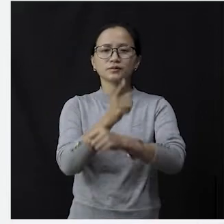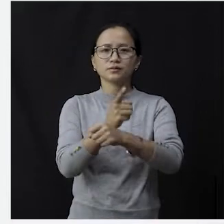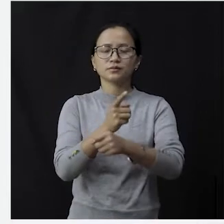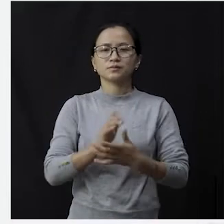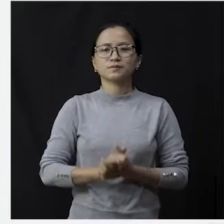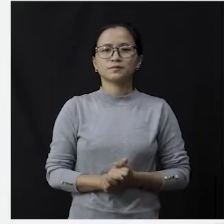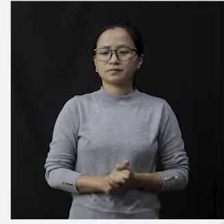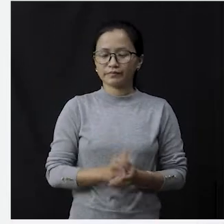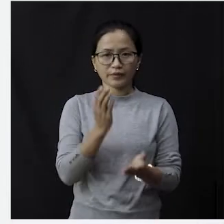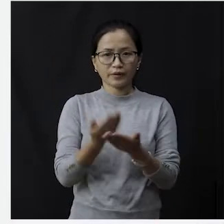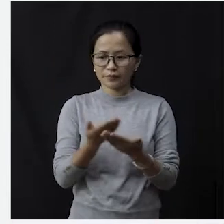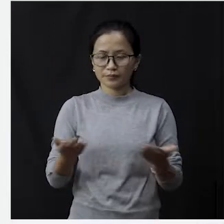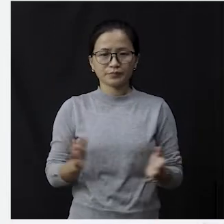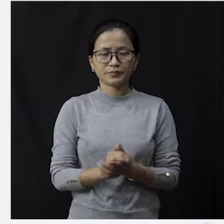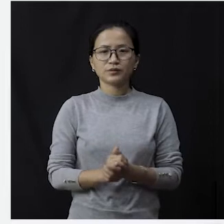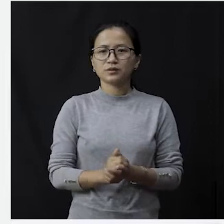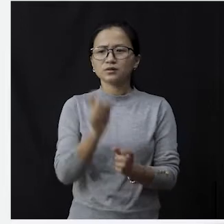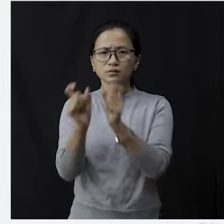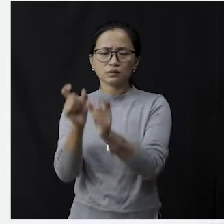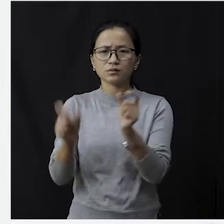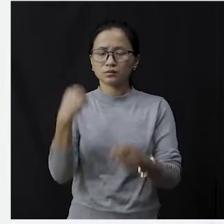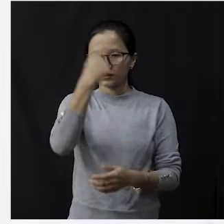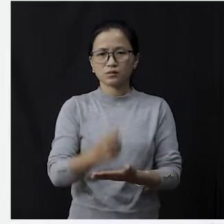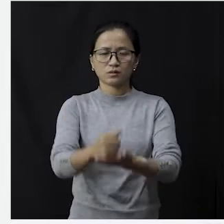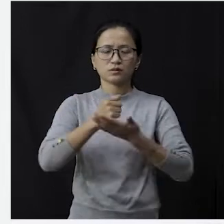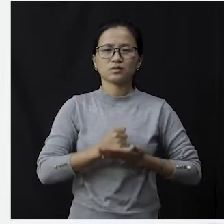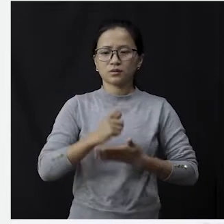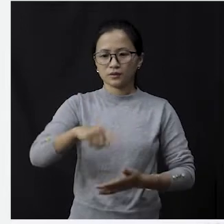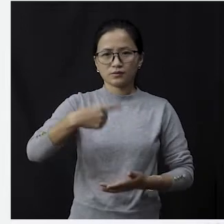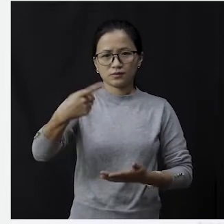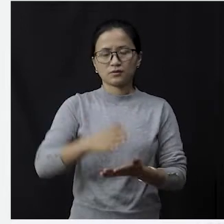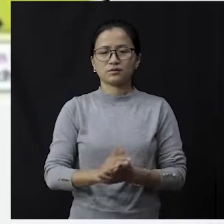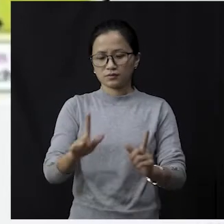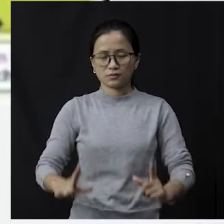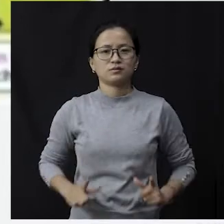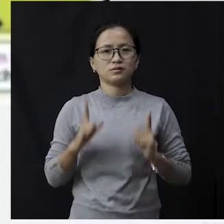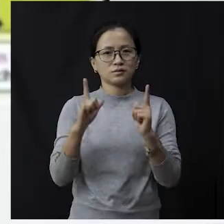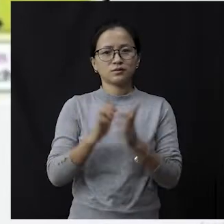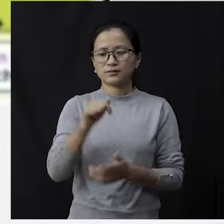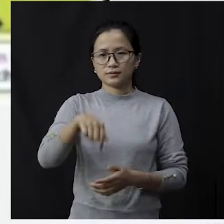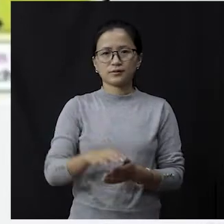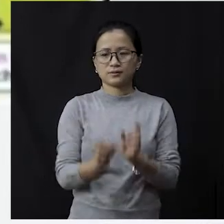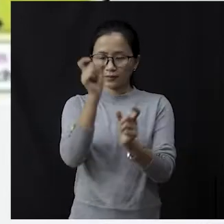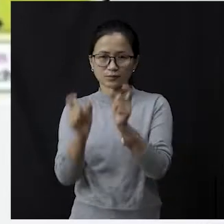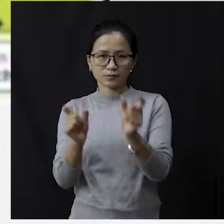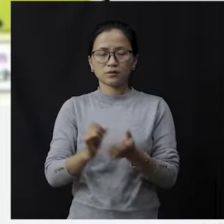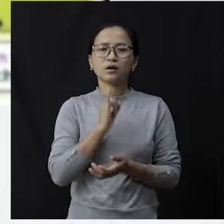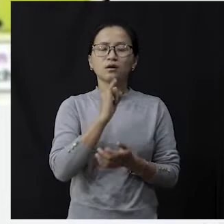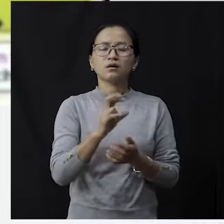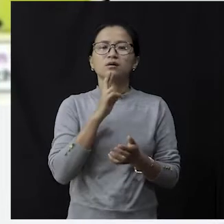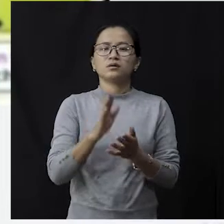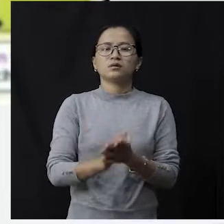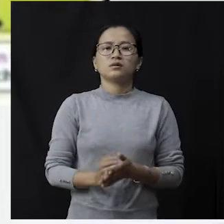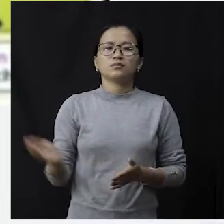these are the people who helps us in our daily life. And these peoples are also